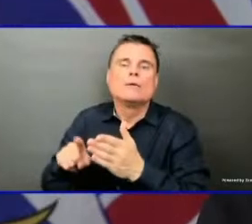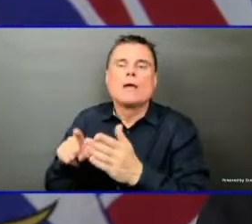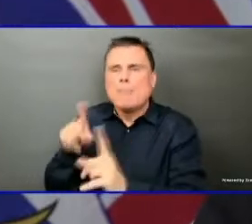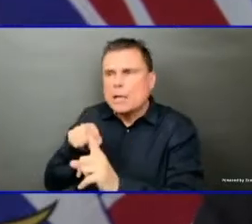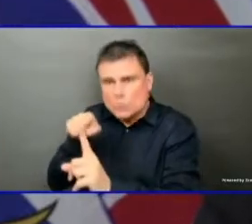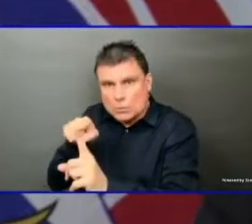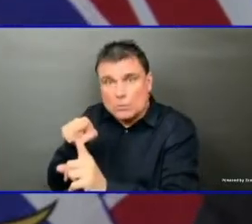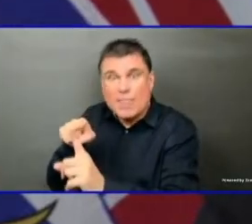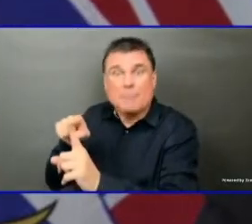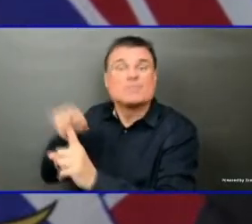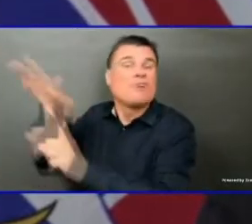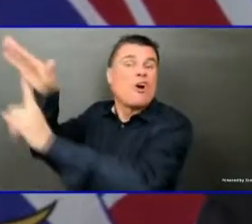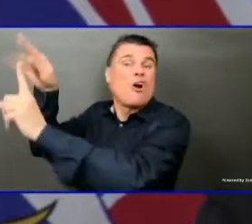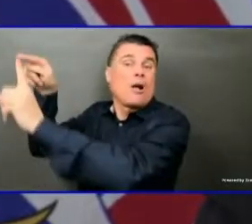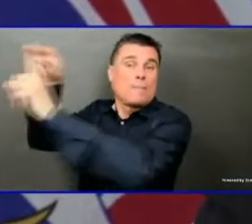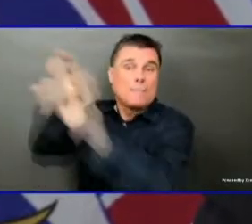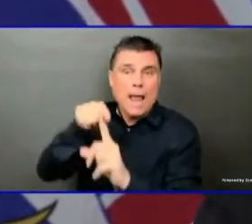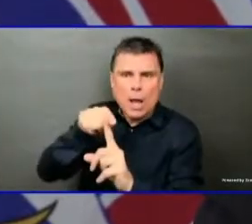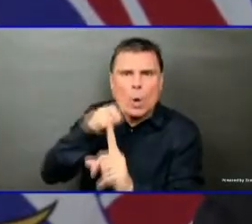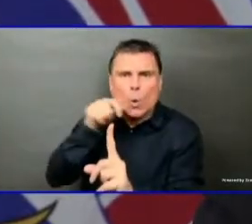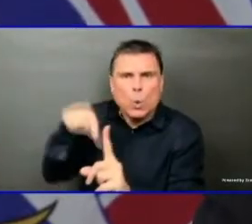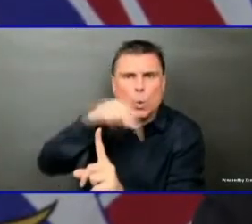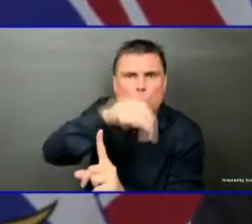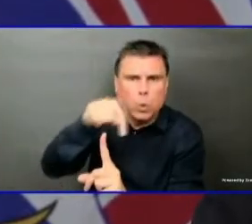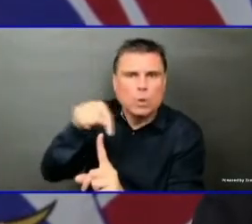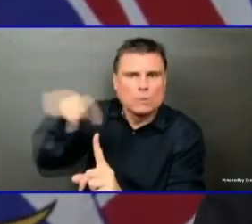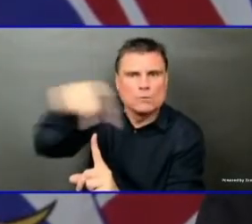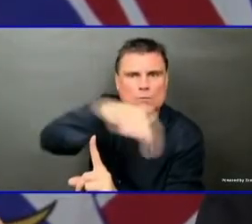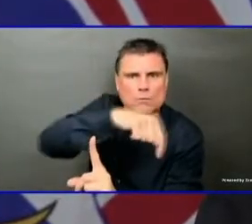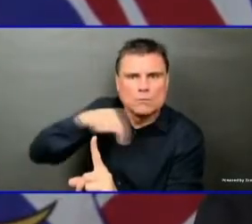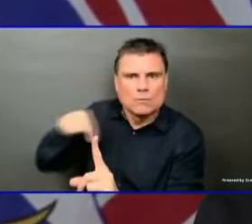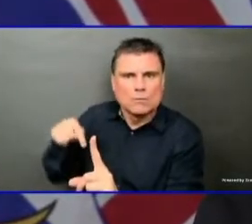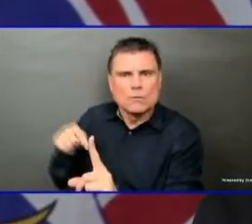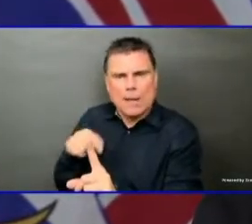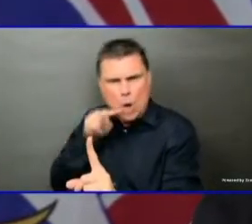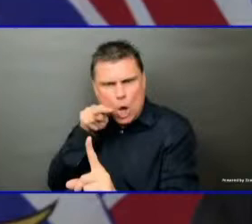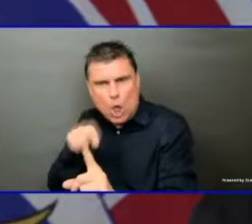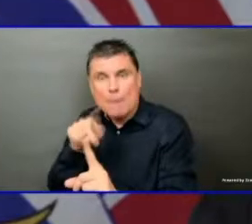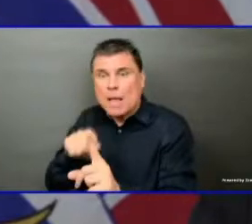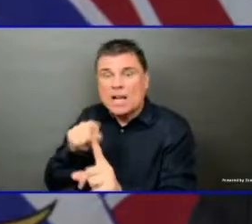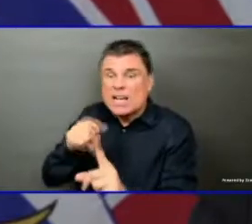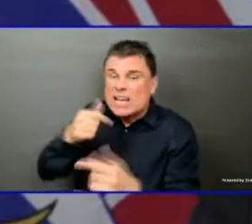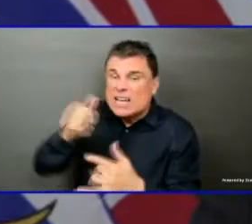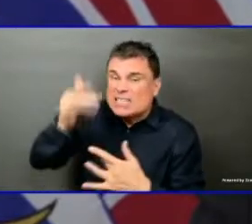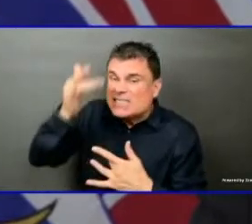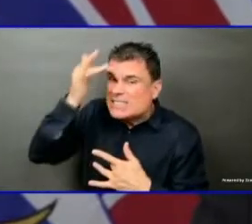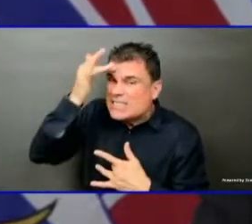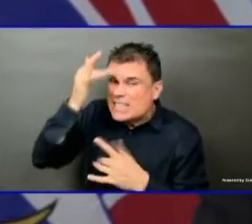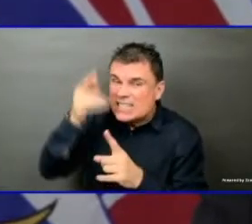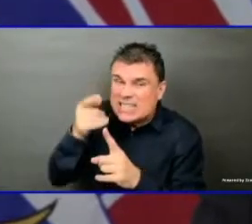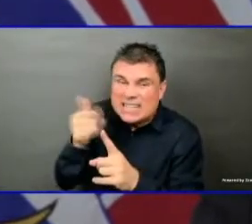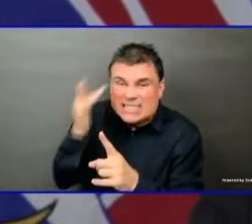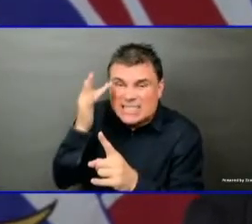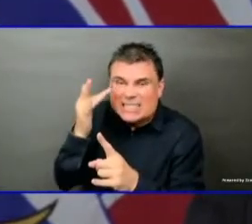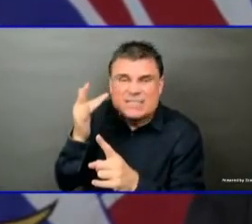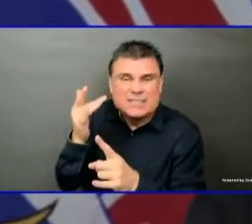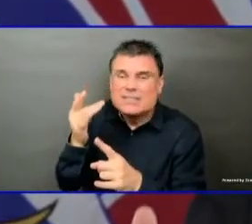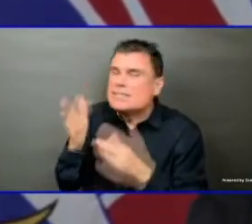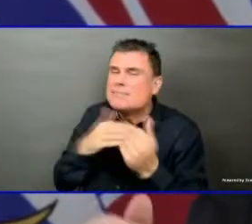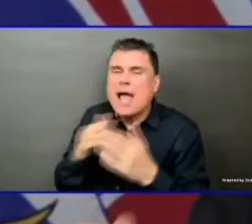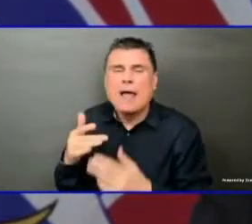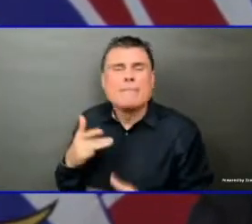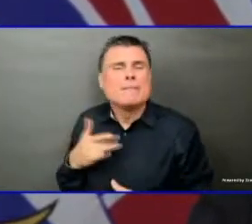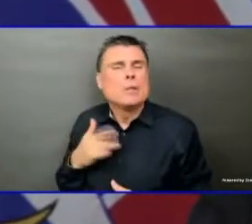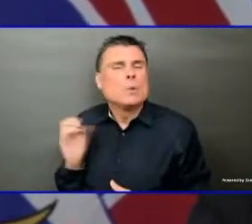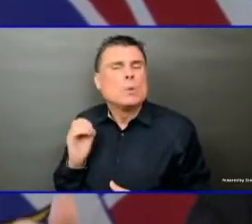making sure that people are more effectively isolated. And this is another place where the actions that the federal government